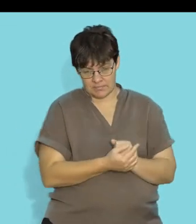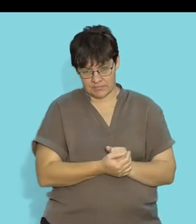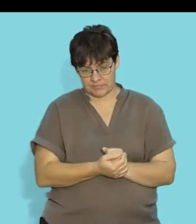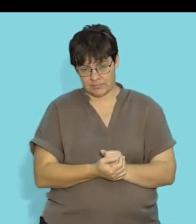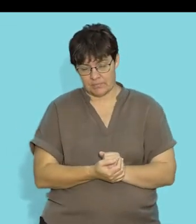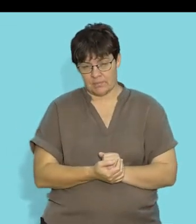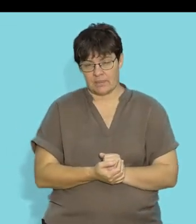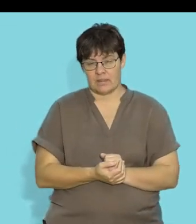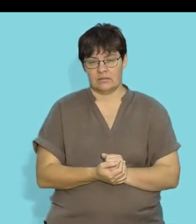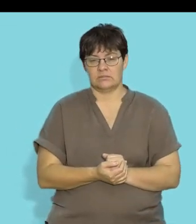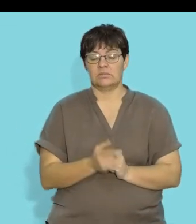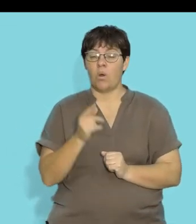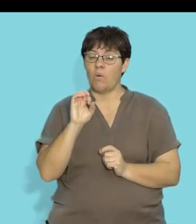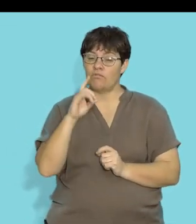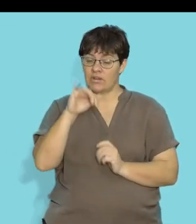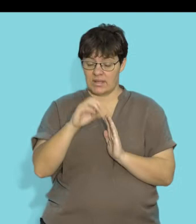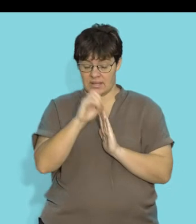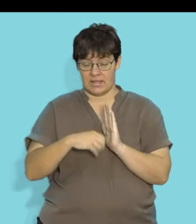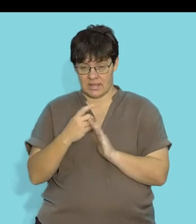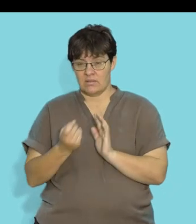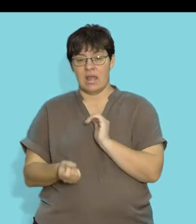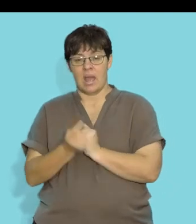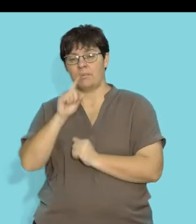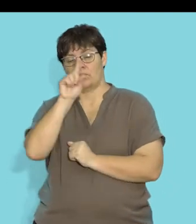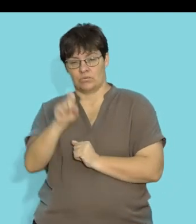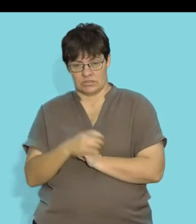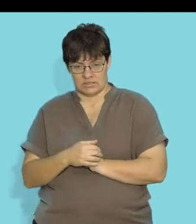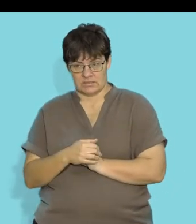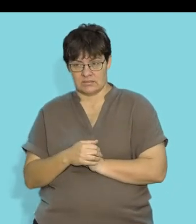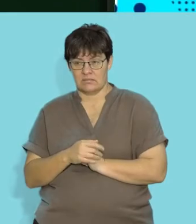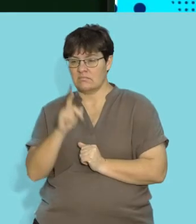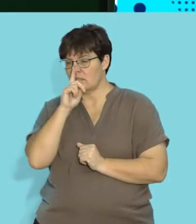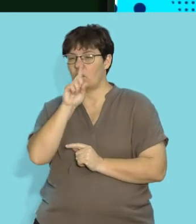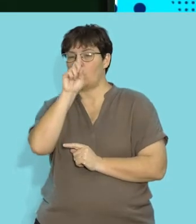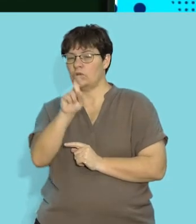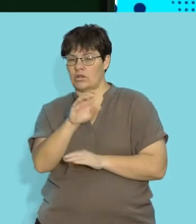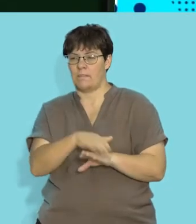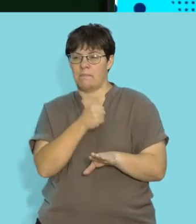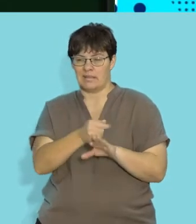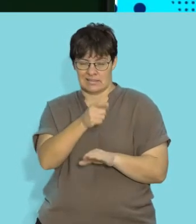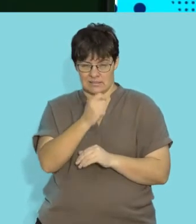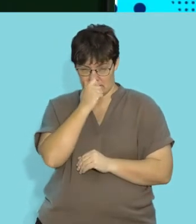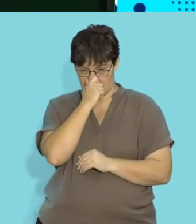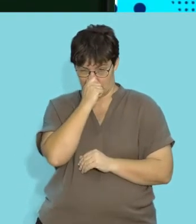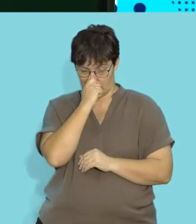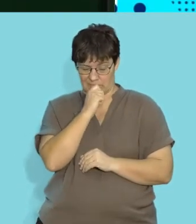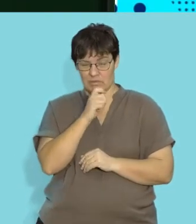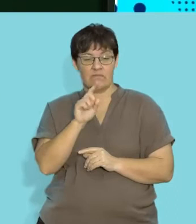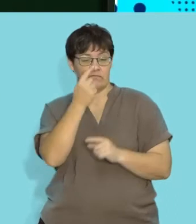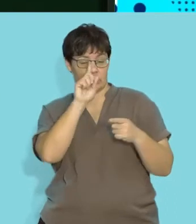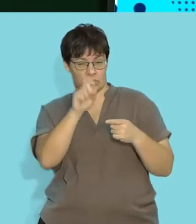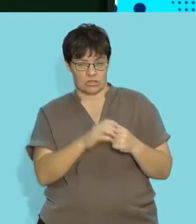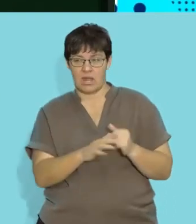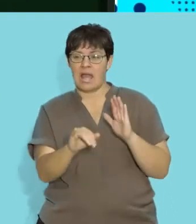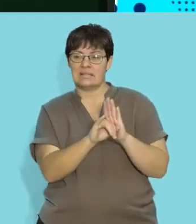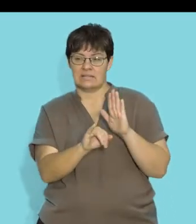occurring here. So again, a typical ovary that we see often in a question. Let's look at what questions are based on this.